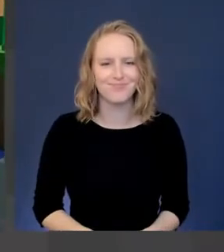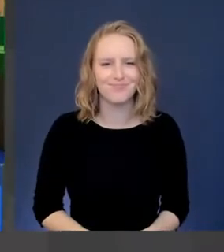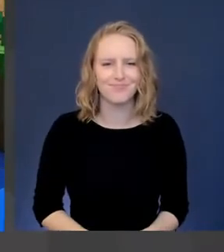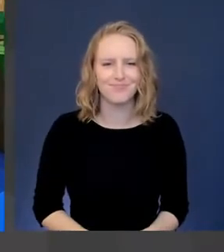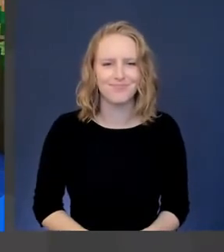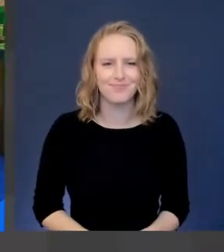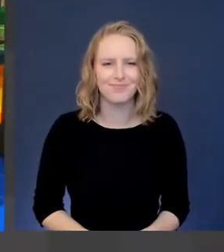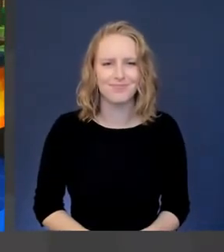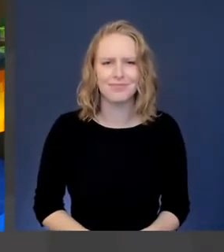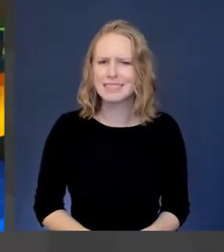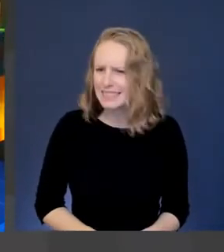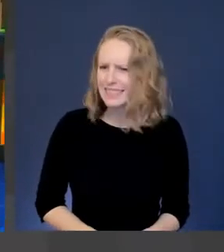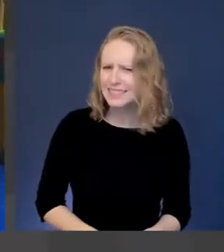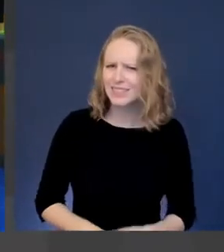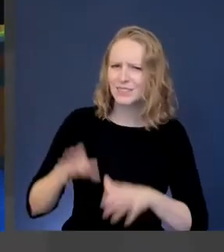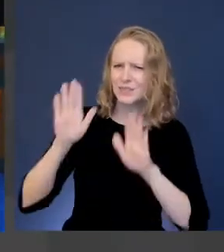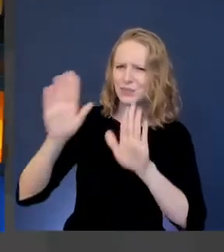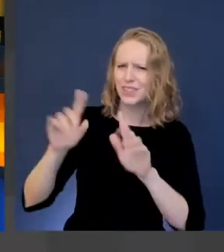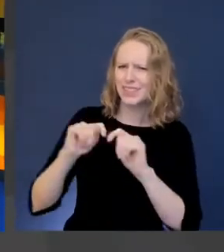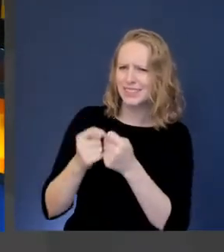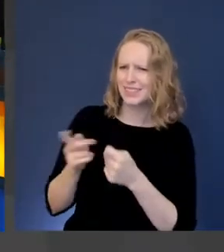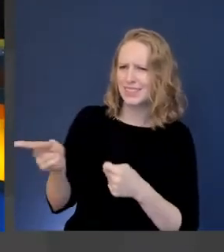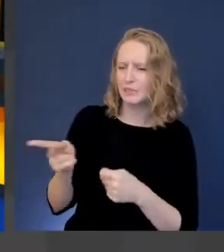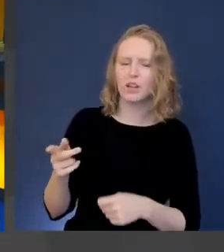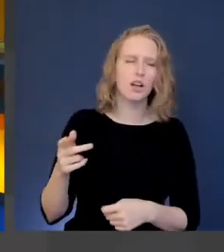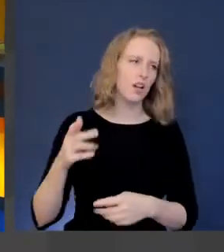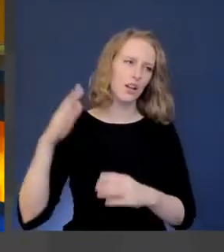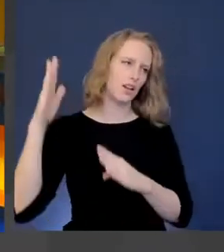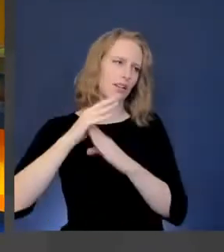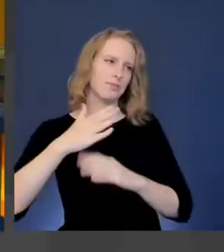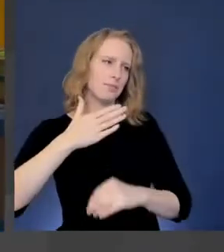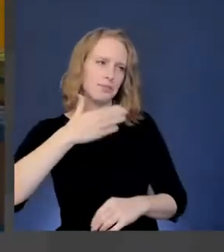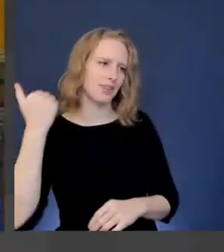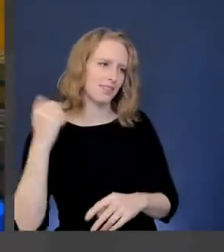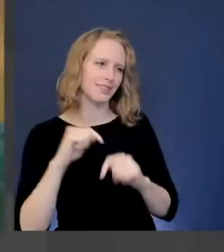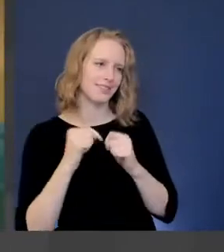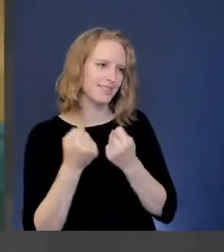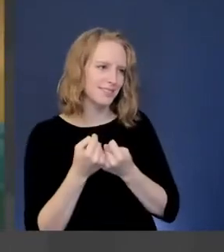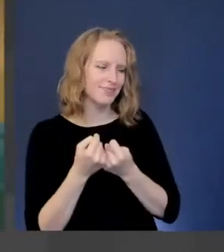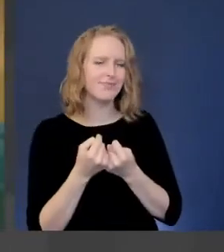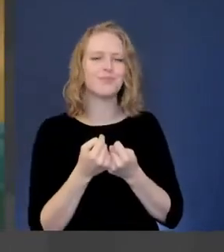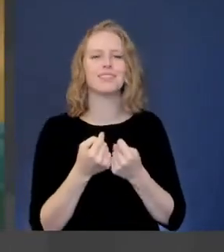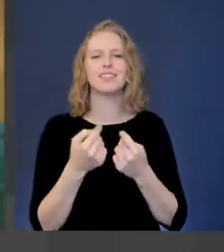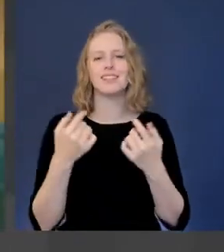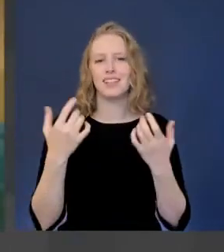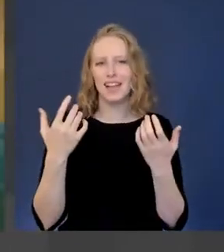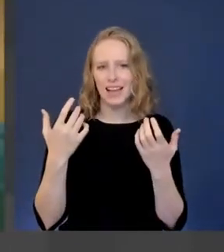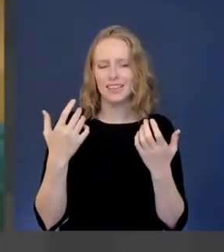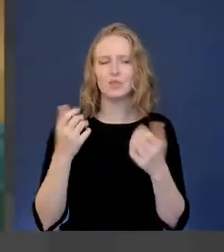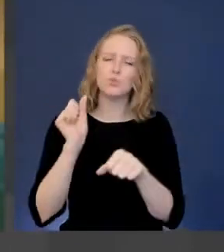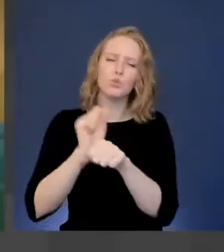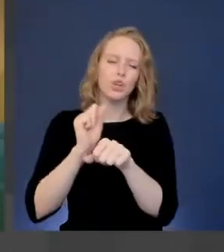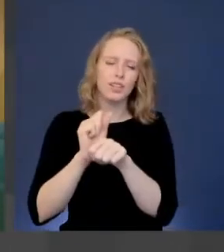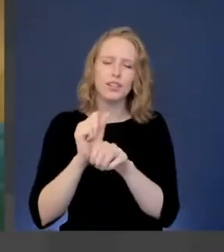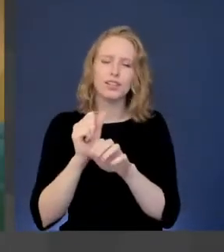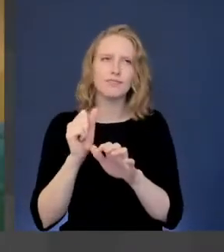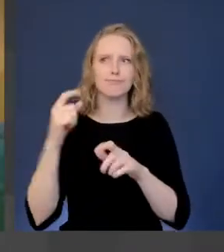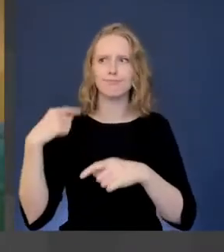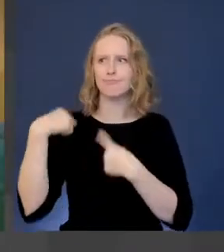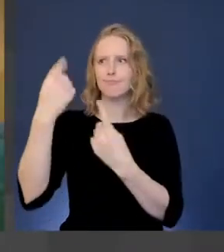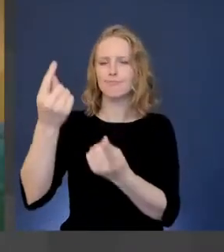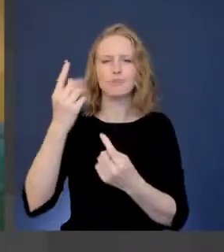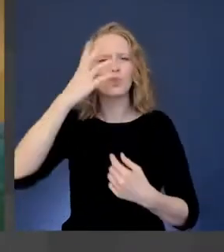What a great team you have! It's the best team. And now, we have been working on Caves and Cliffs Part 2. It's been so beautiful to see how